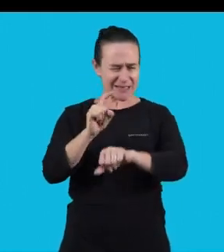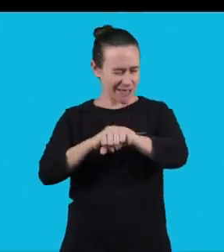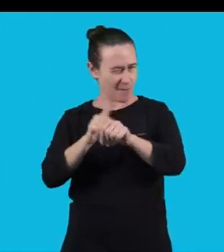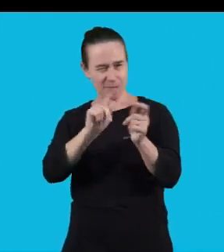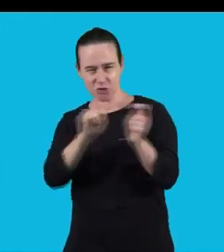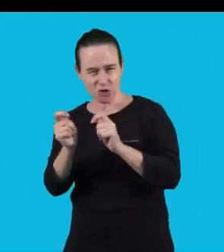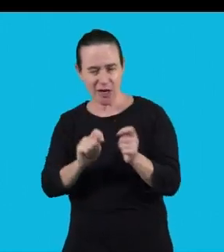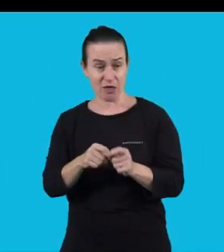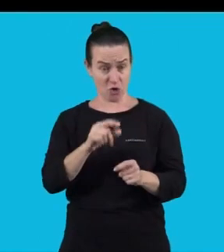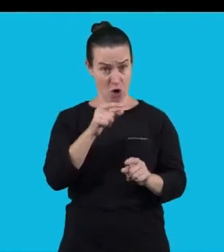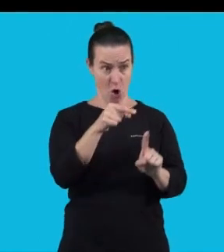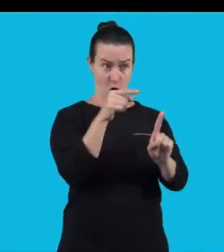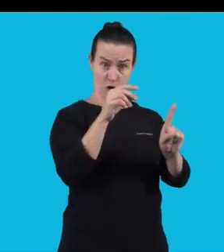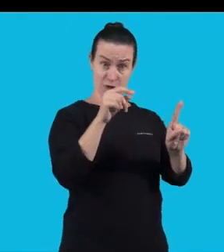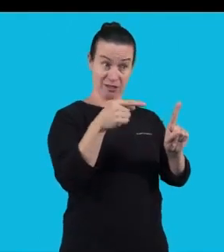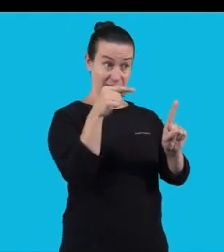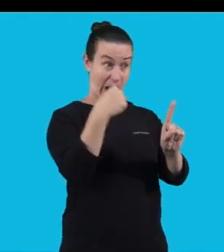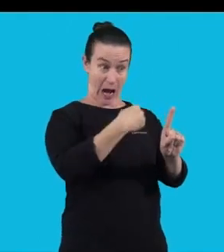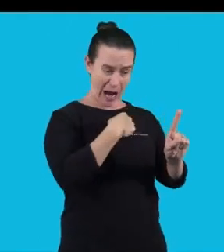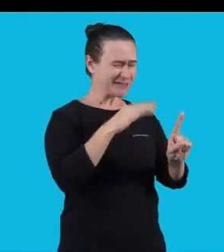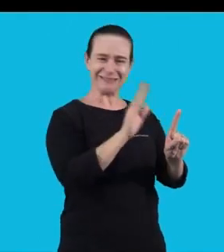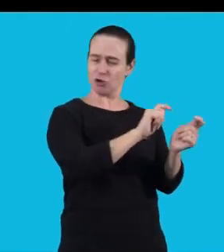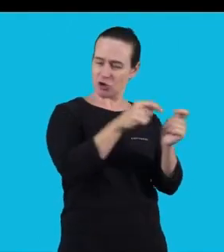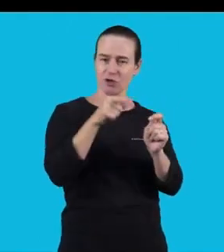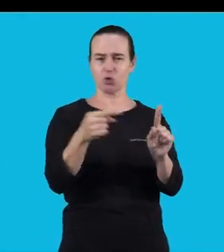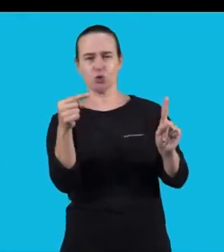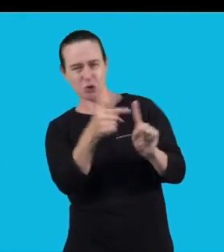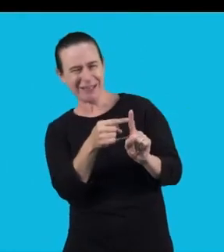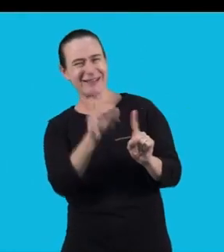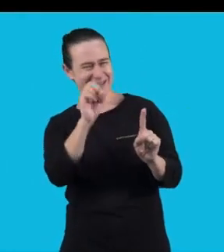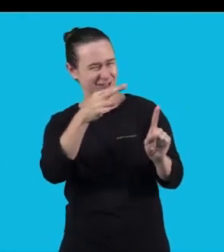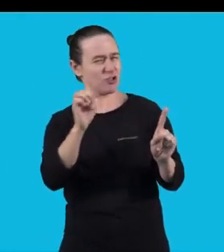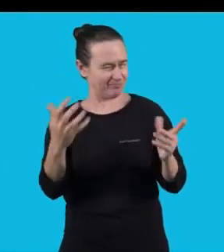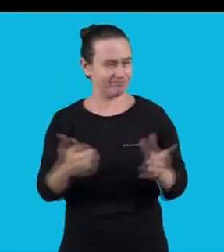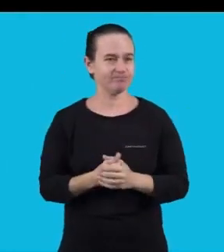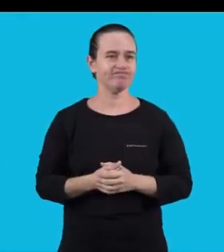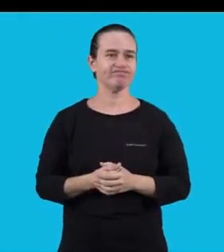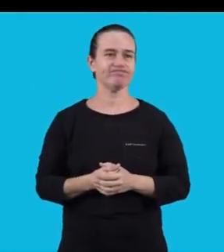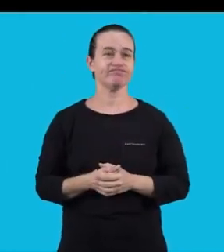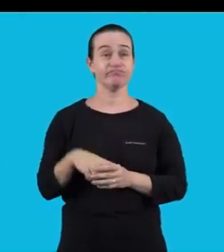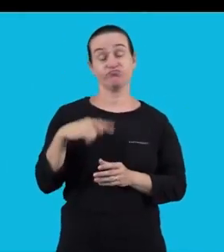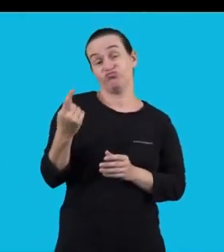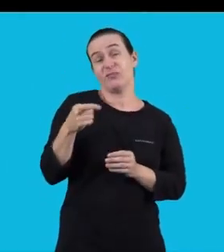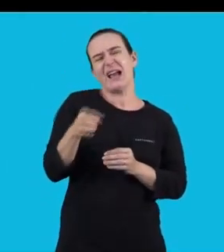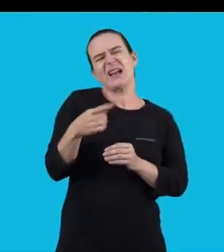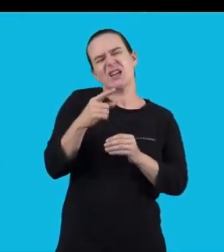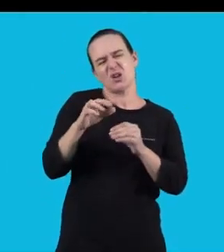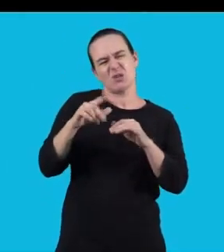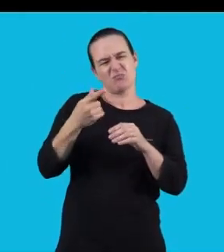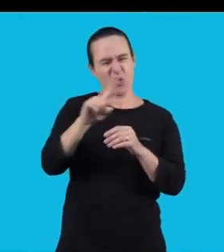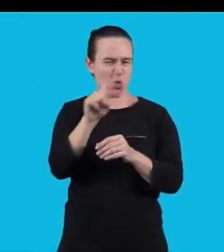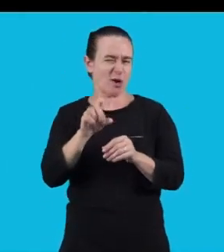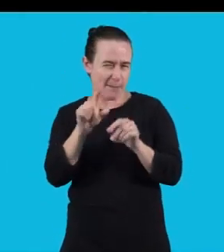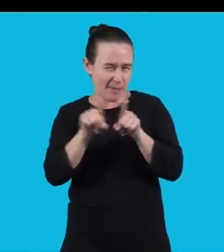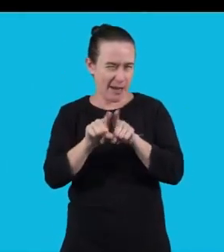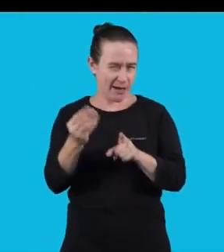show time. Let's look at a practical example. A typical question would look like this. There would be a